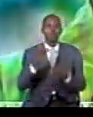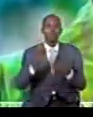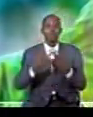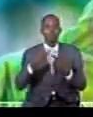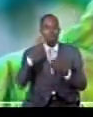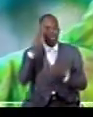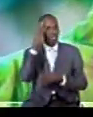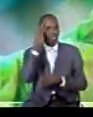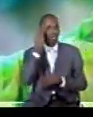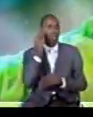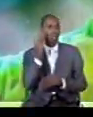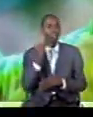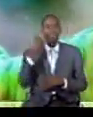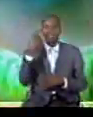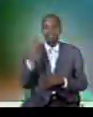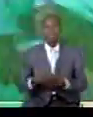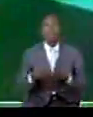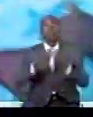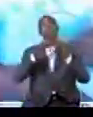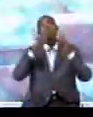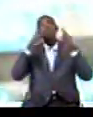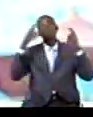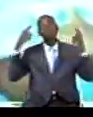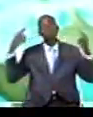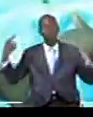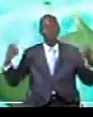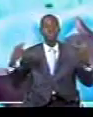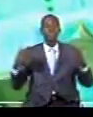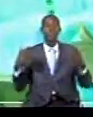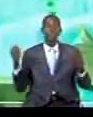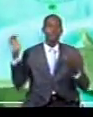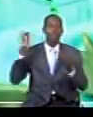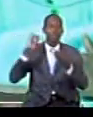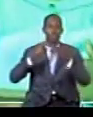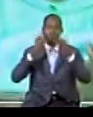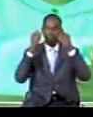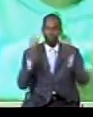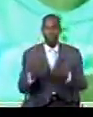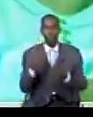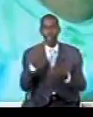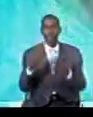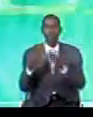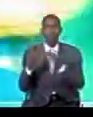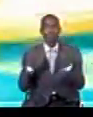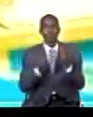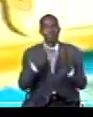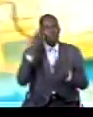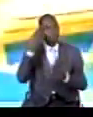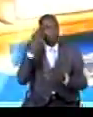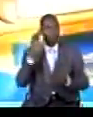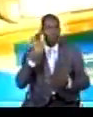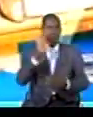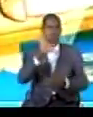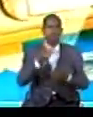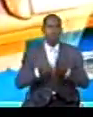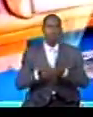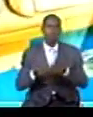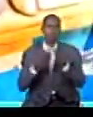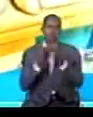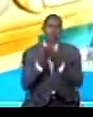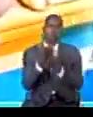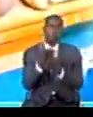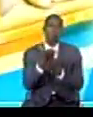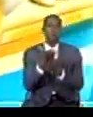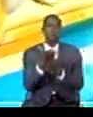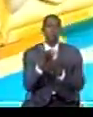experience the supernatural, extraordinary power of Jesus for your breakthrough.